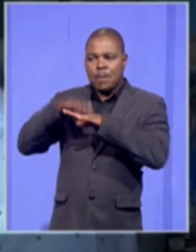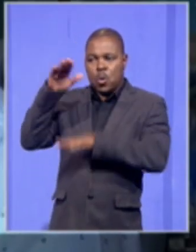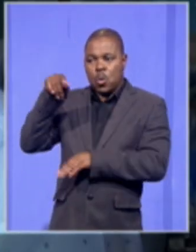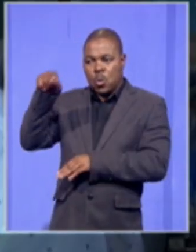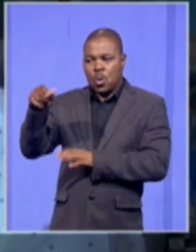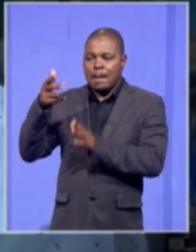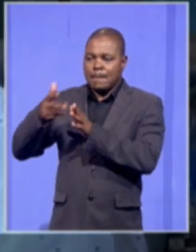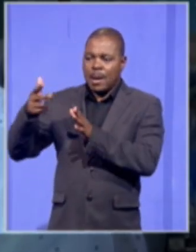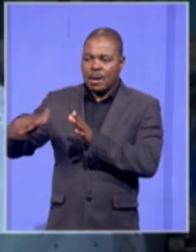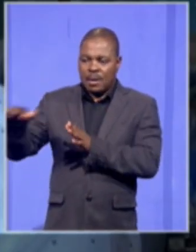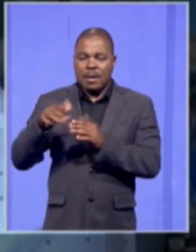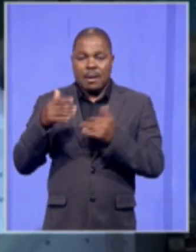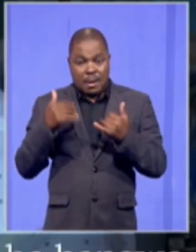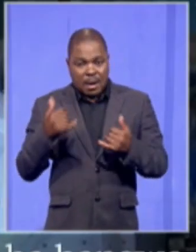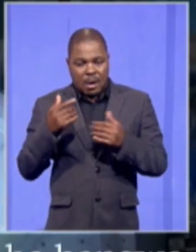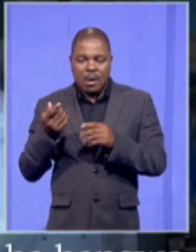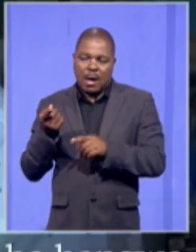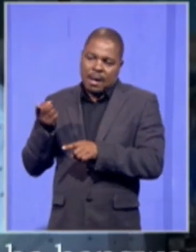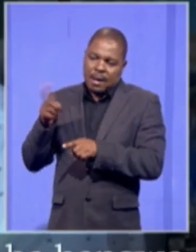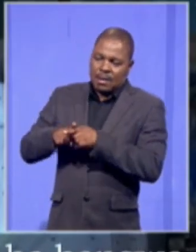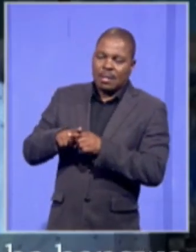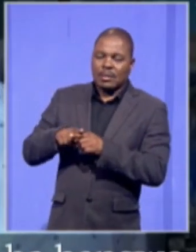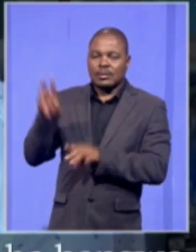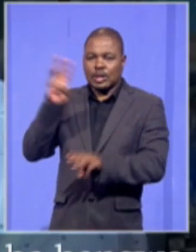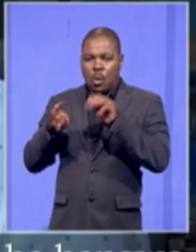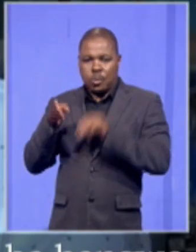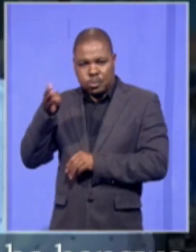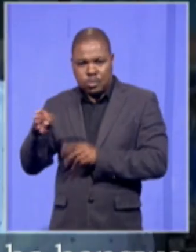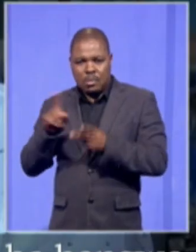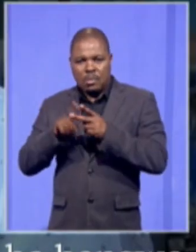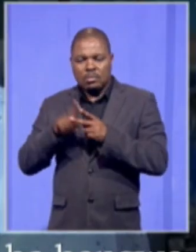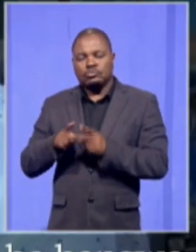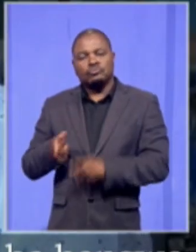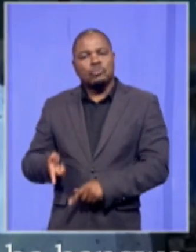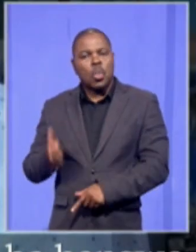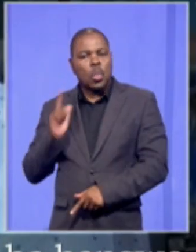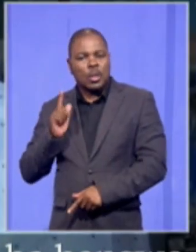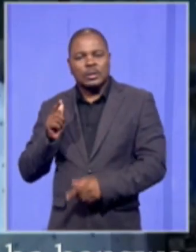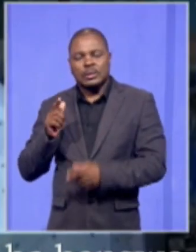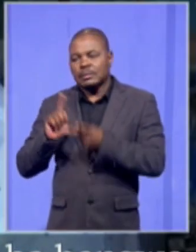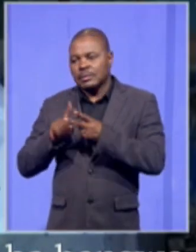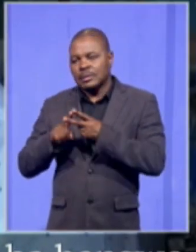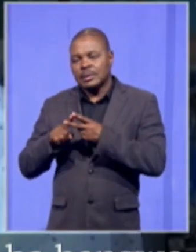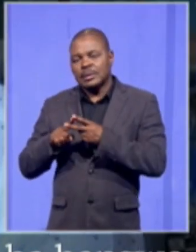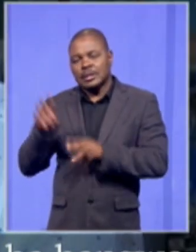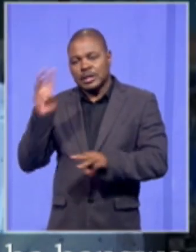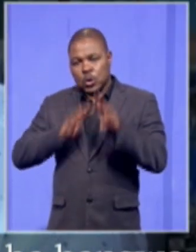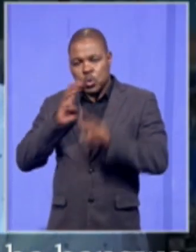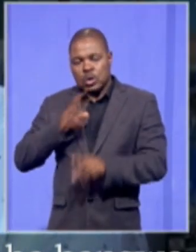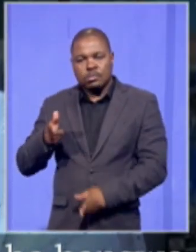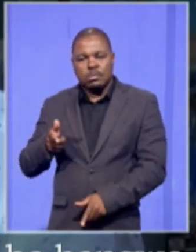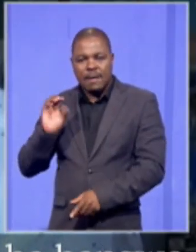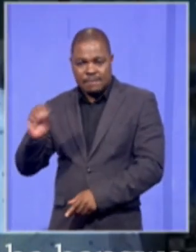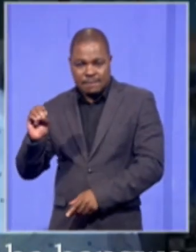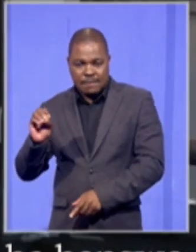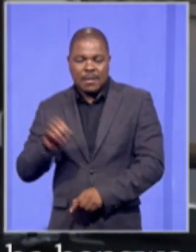moment, we have a lot of additional security, including armed security, but there is no way for that to be a